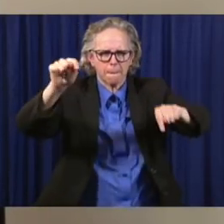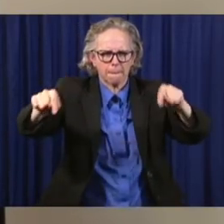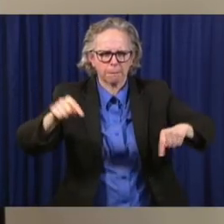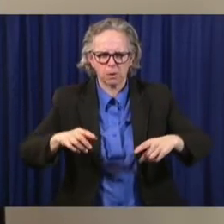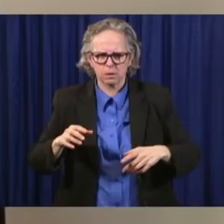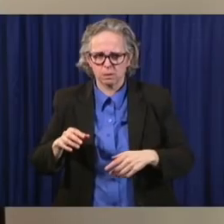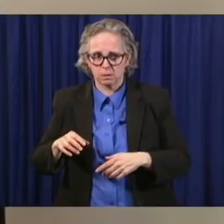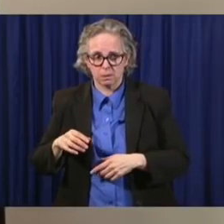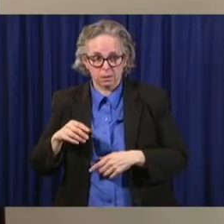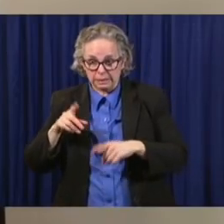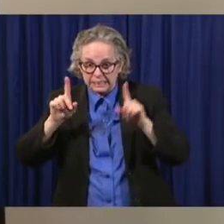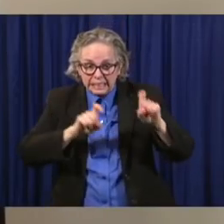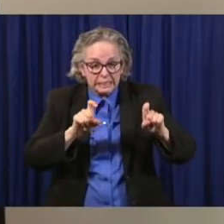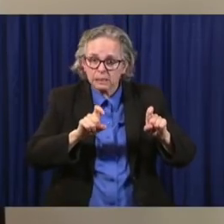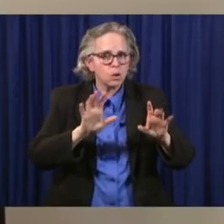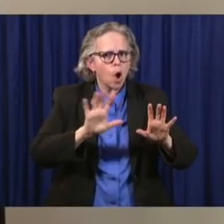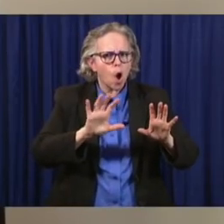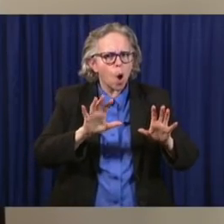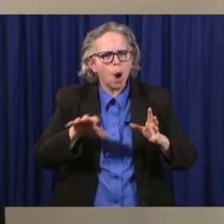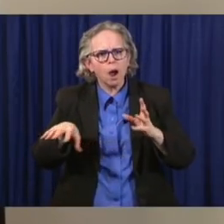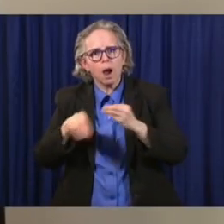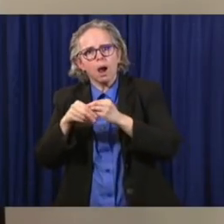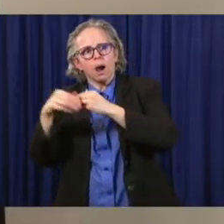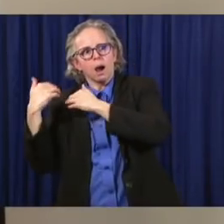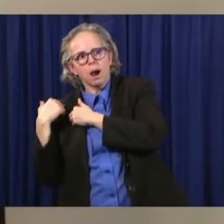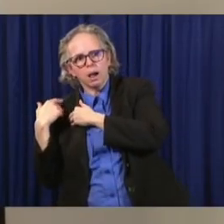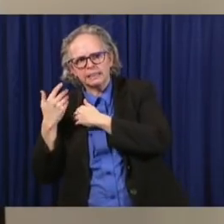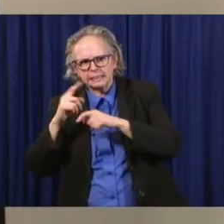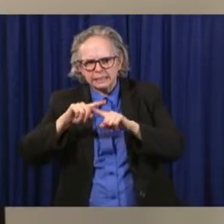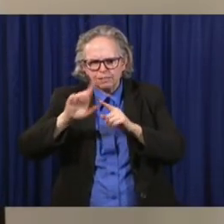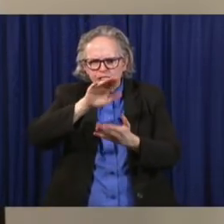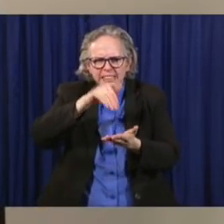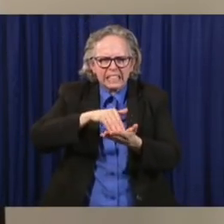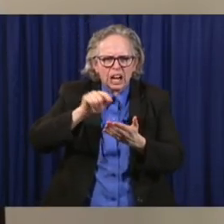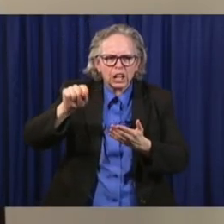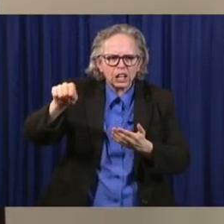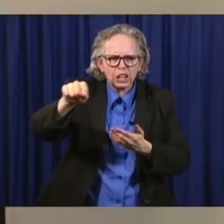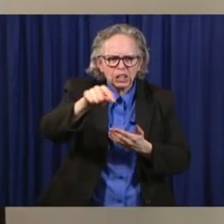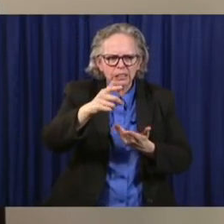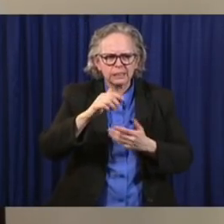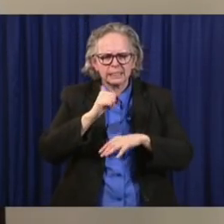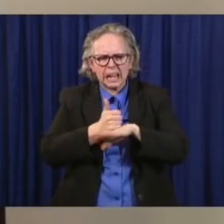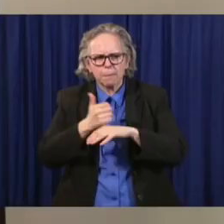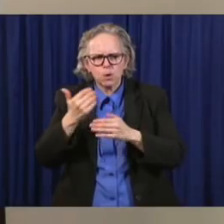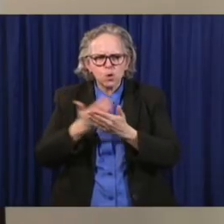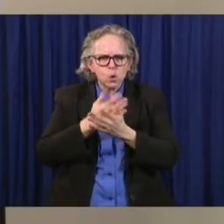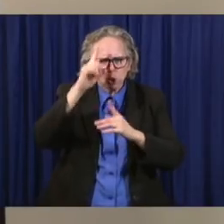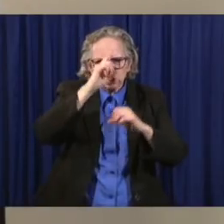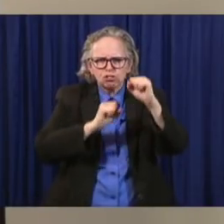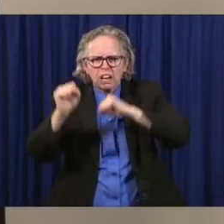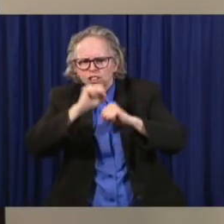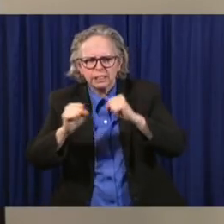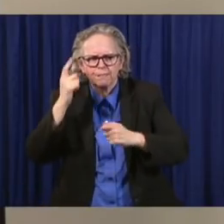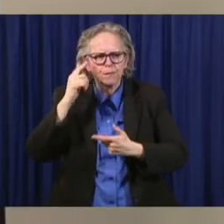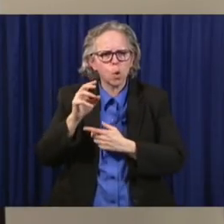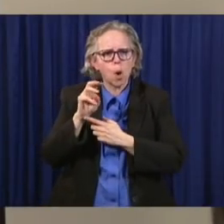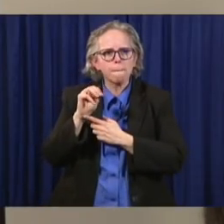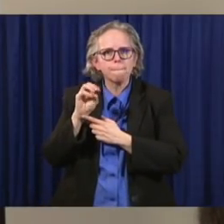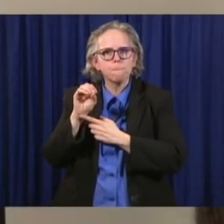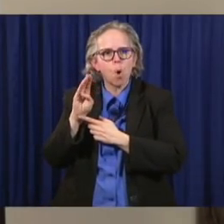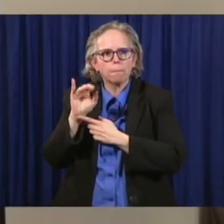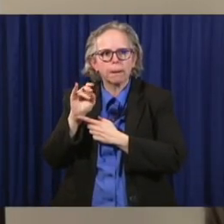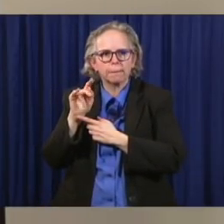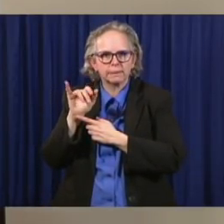can go to in centers, but also we're working on some new strategies of mobile testing, our local